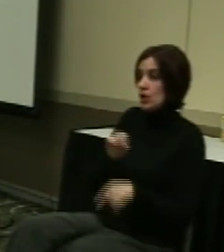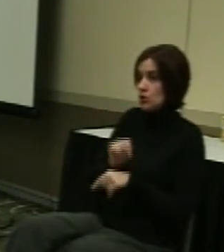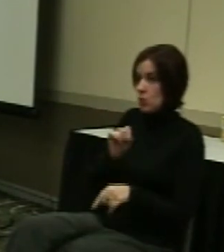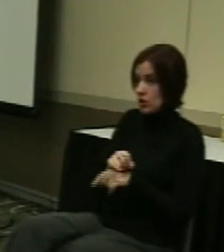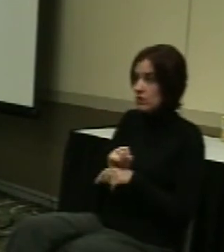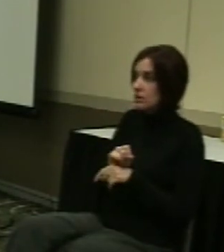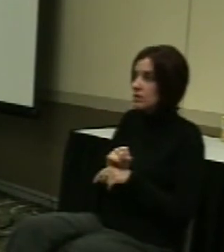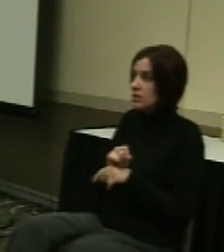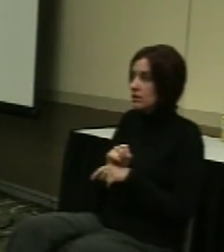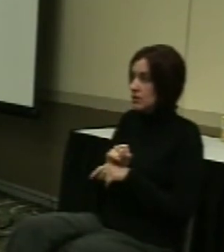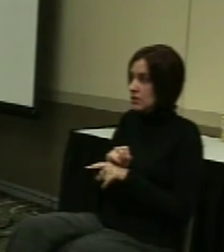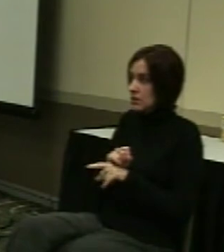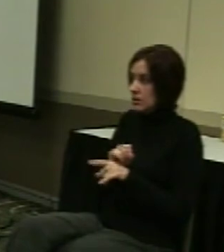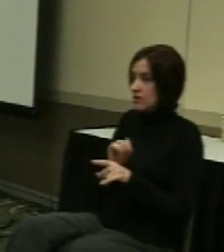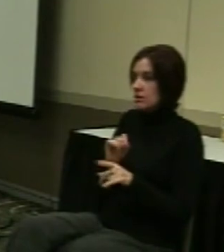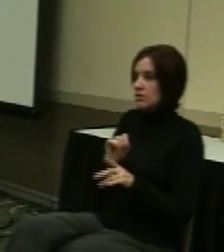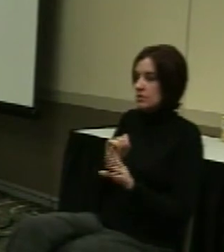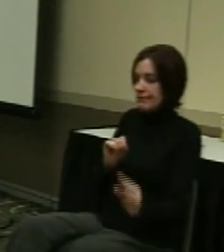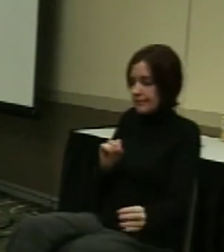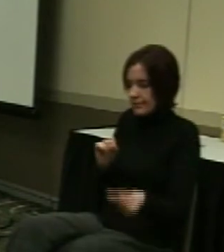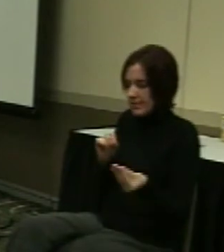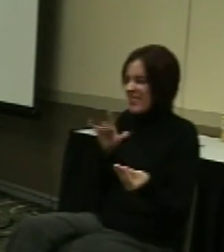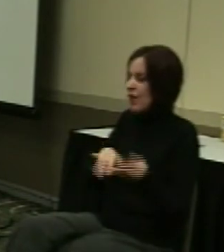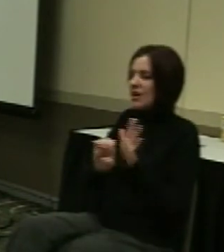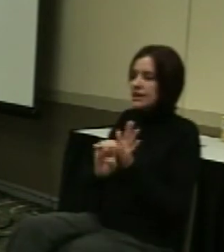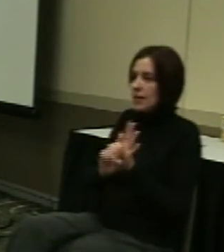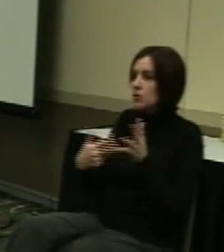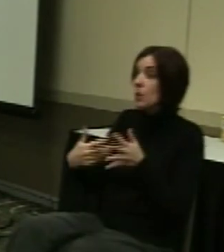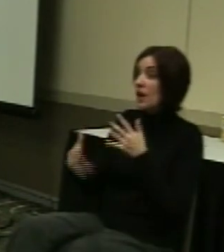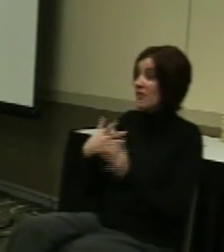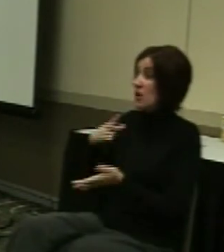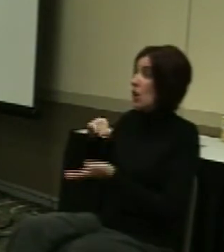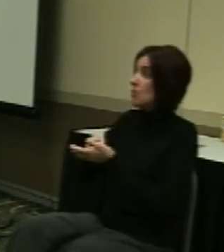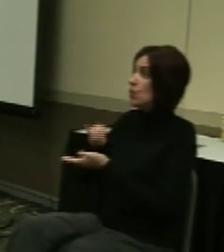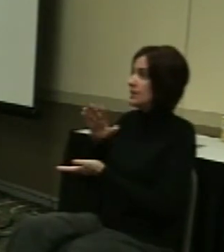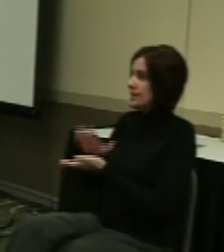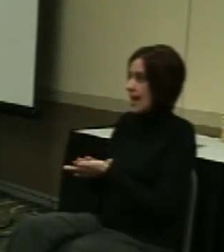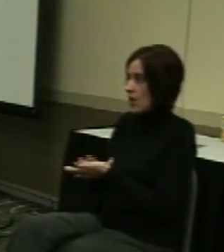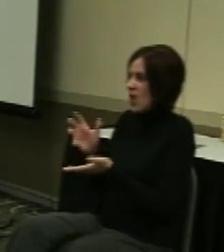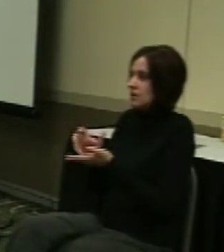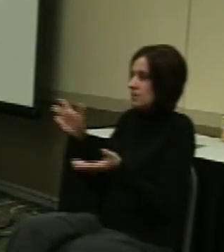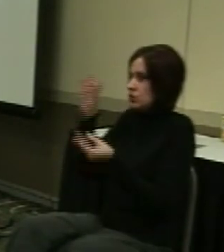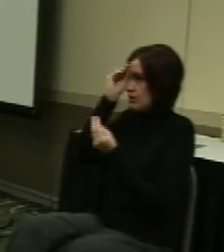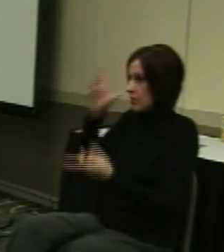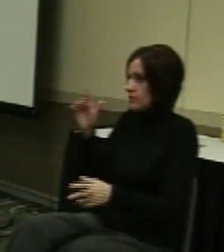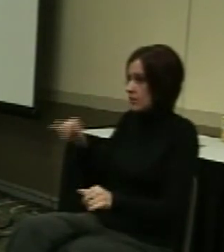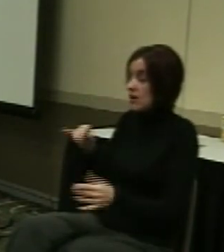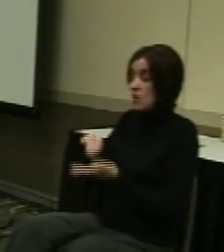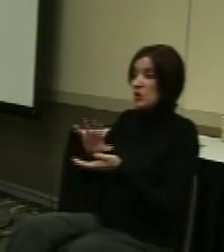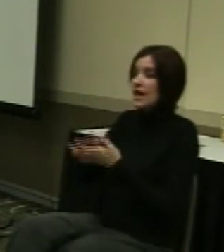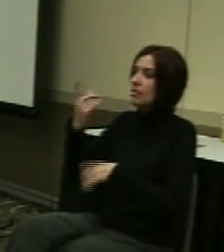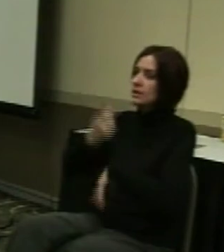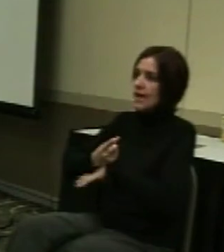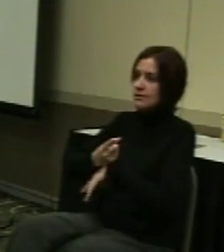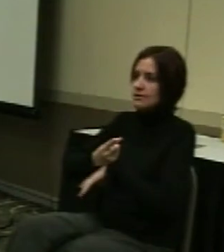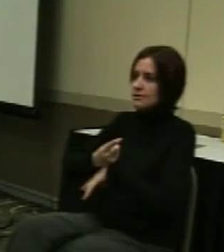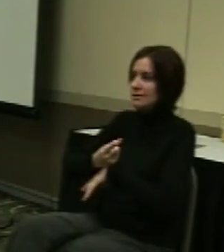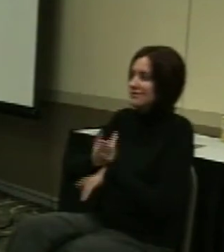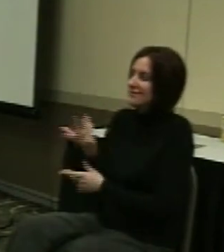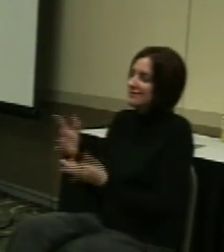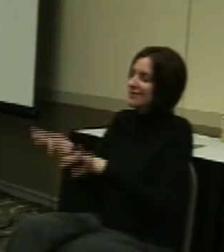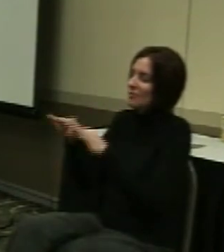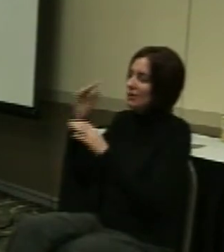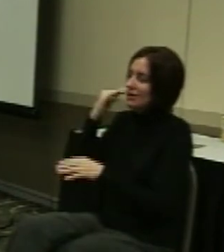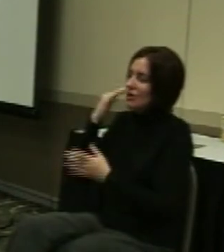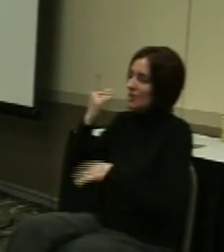write down as many of these as you can on your paper. Write the date. It's unbelievably important.